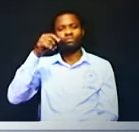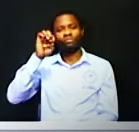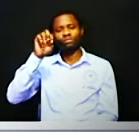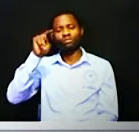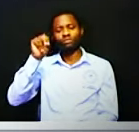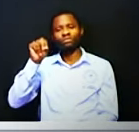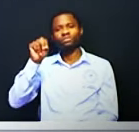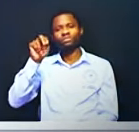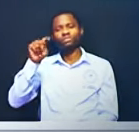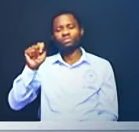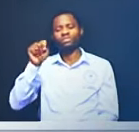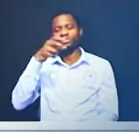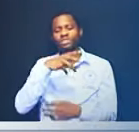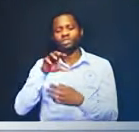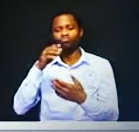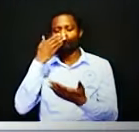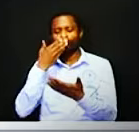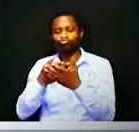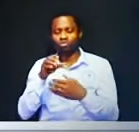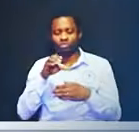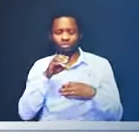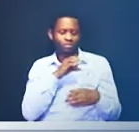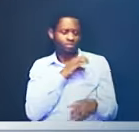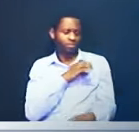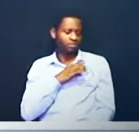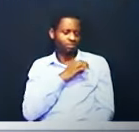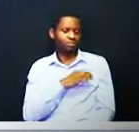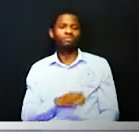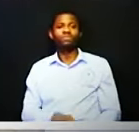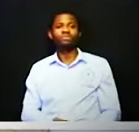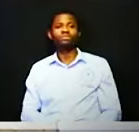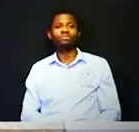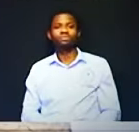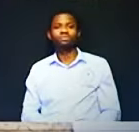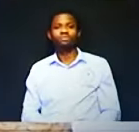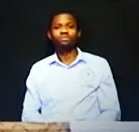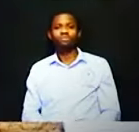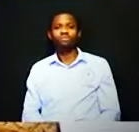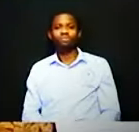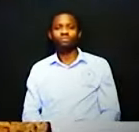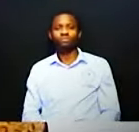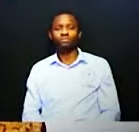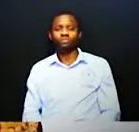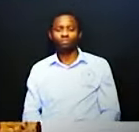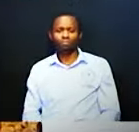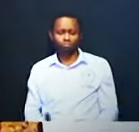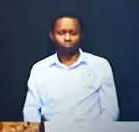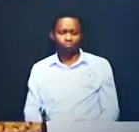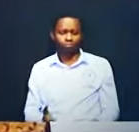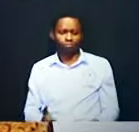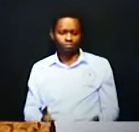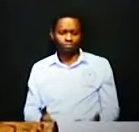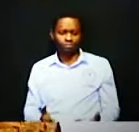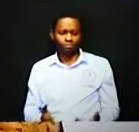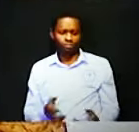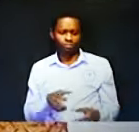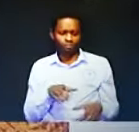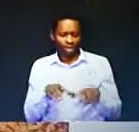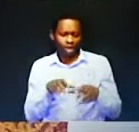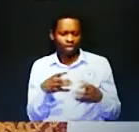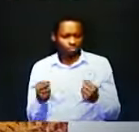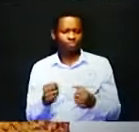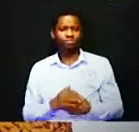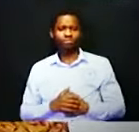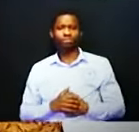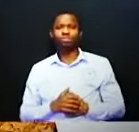nya obeye bia ho na mo ni obia obuo ni ni die ekura ho wa bra bo. Yeah, carry yourself well. Modie anse obe hwe ho